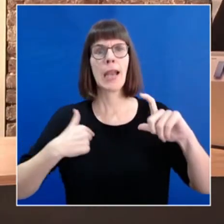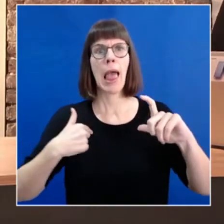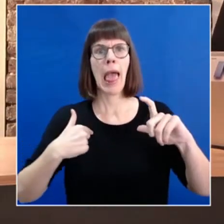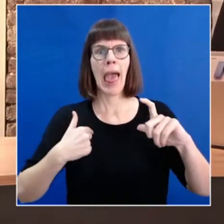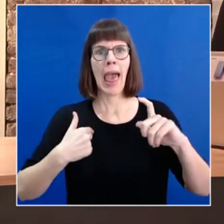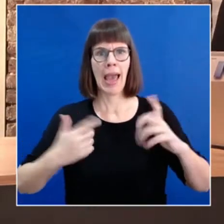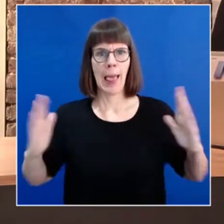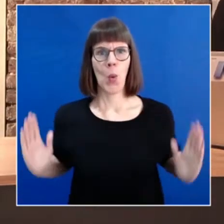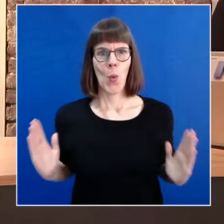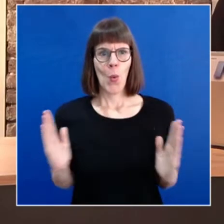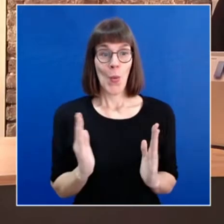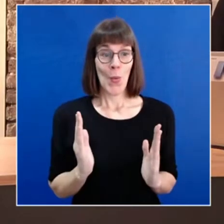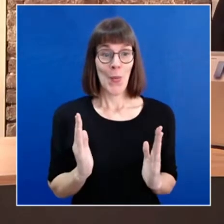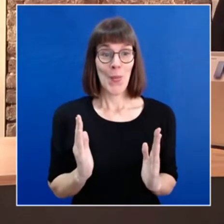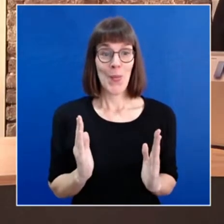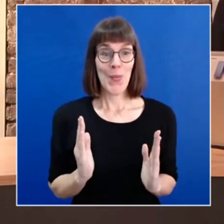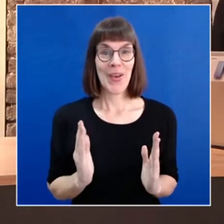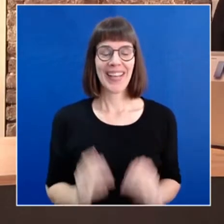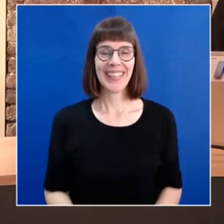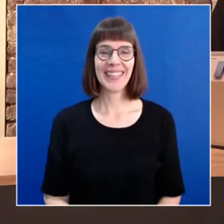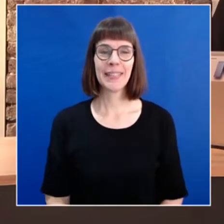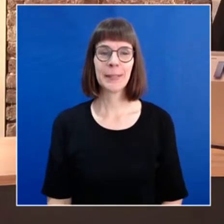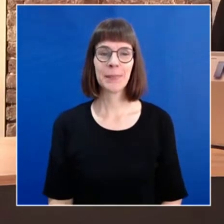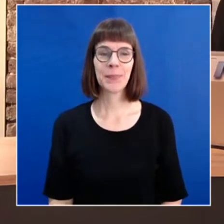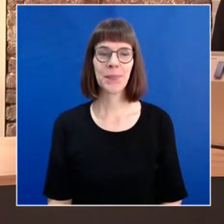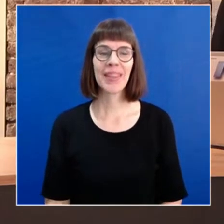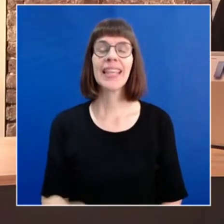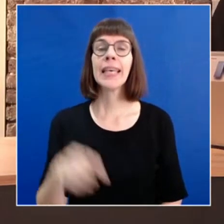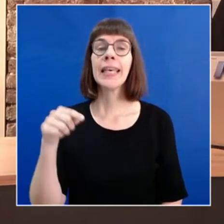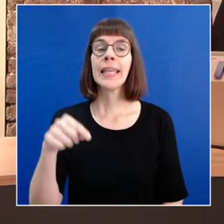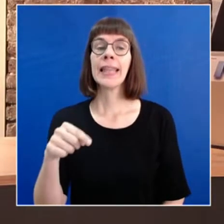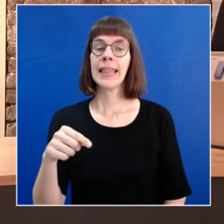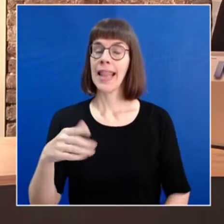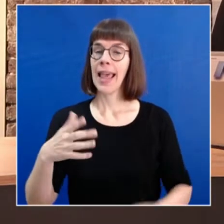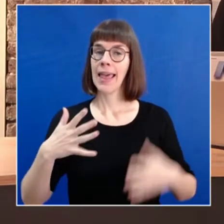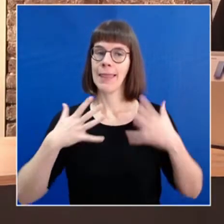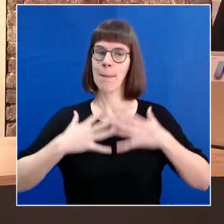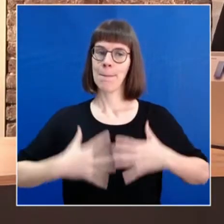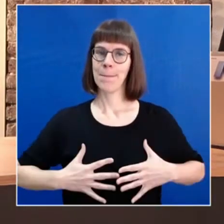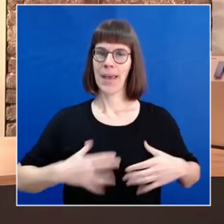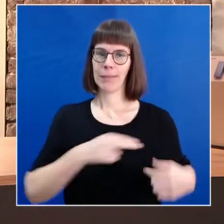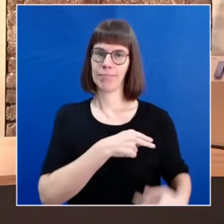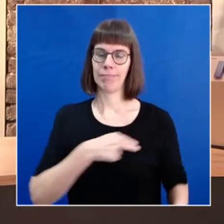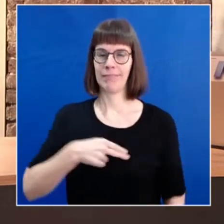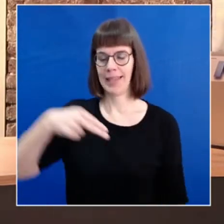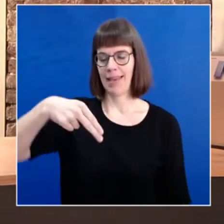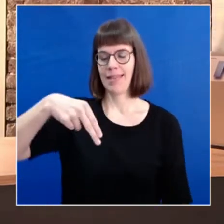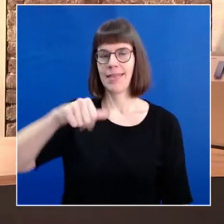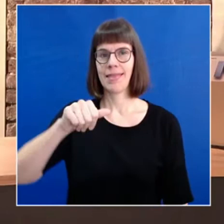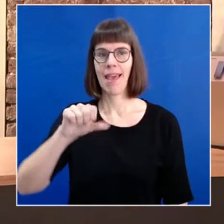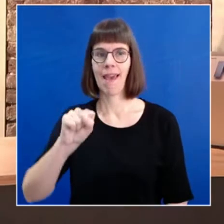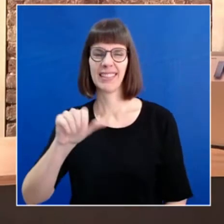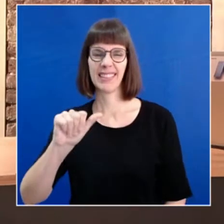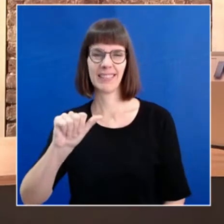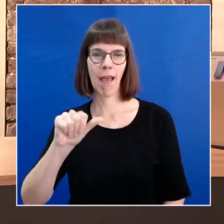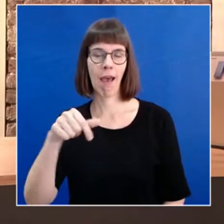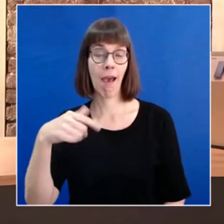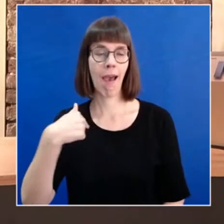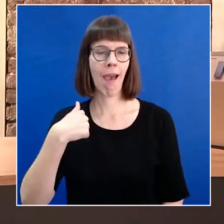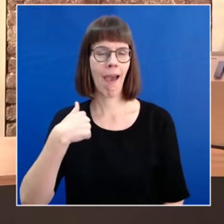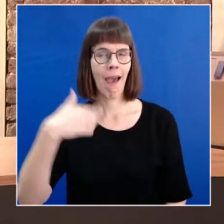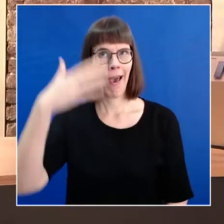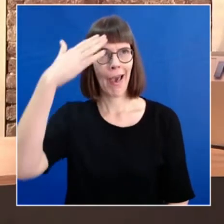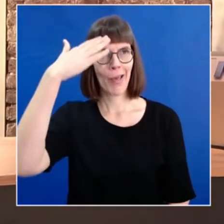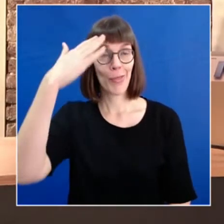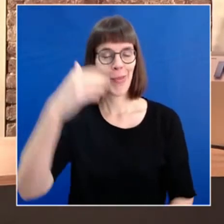a shirt, a sweater from NASA, just because it's a hype. I know I fit in this.